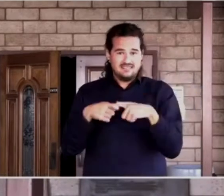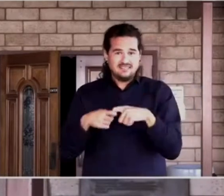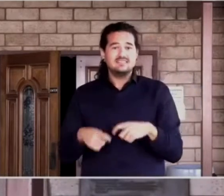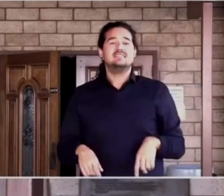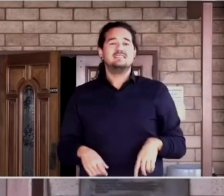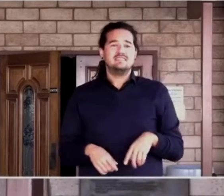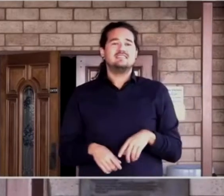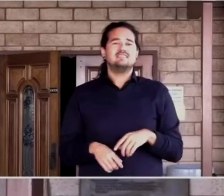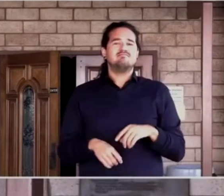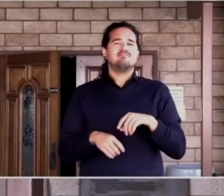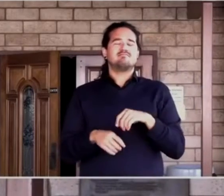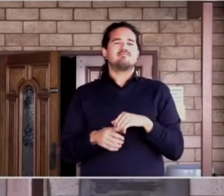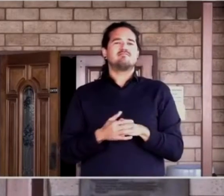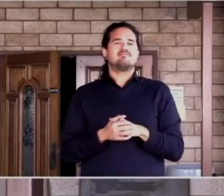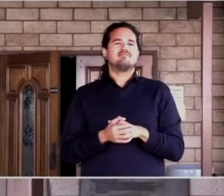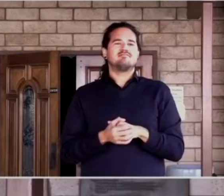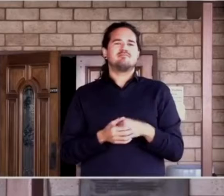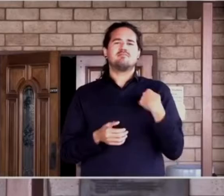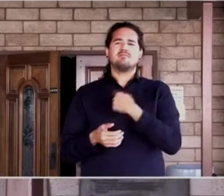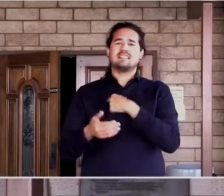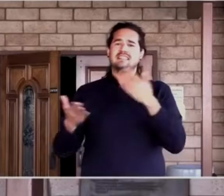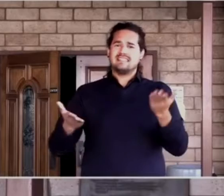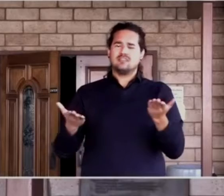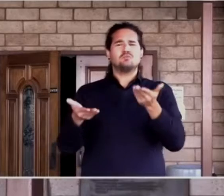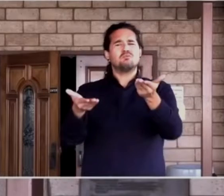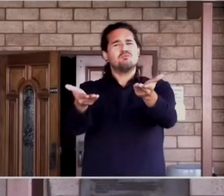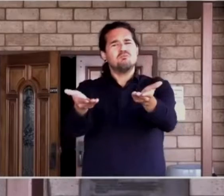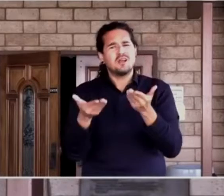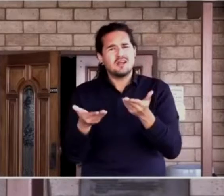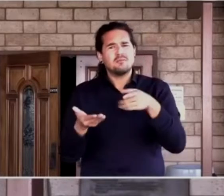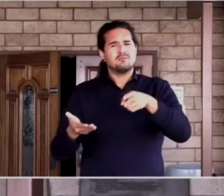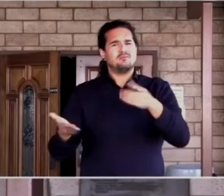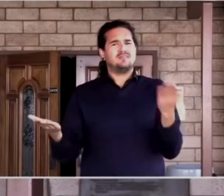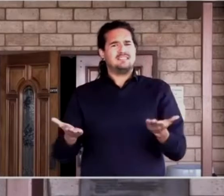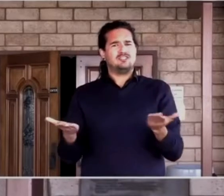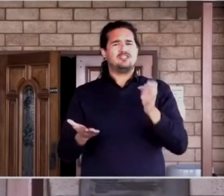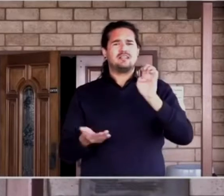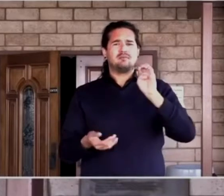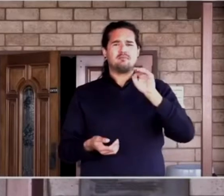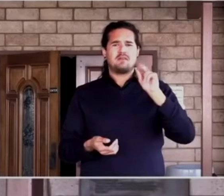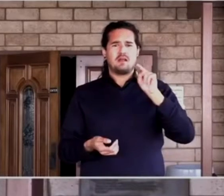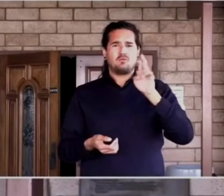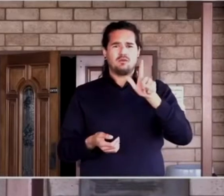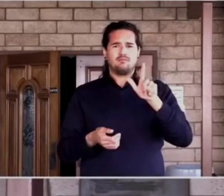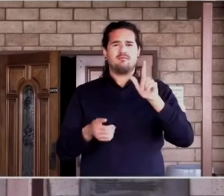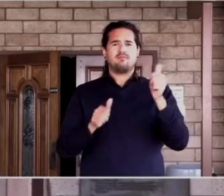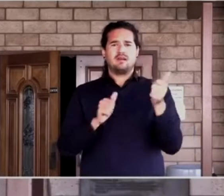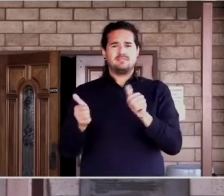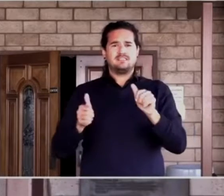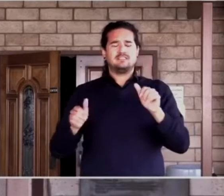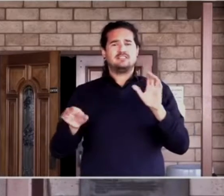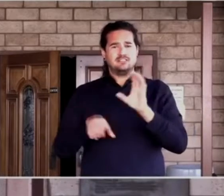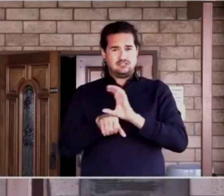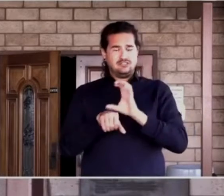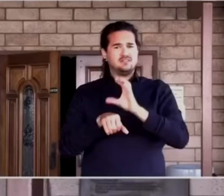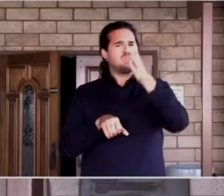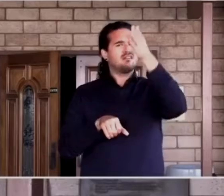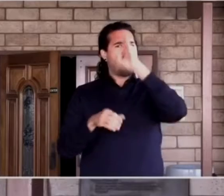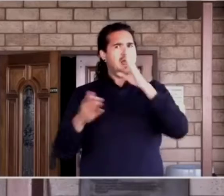Church. We say where God is doing something special, but we really do believe that something special is happening in this time.